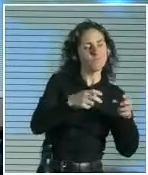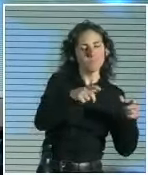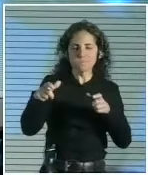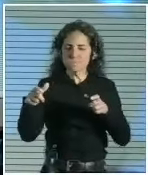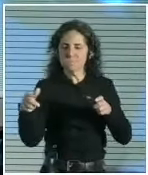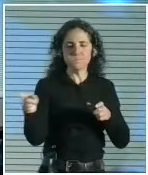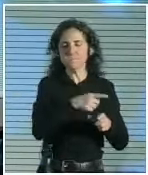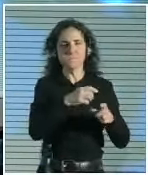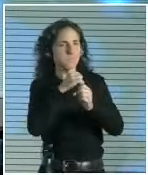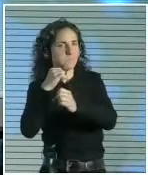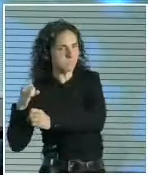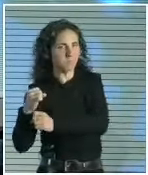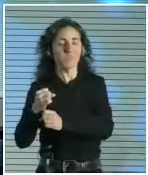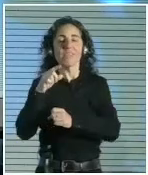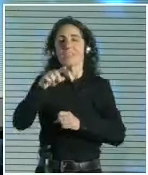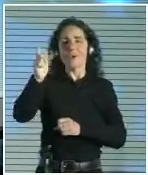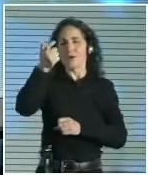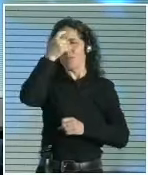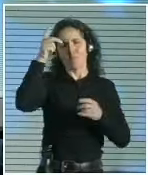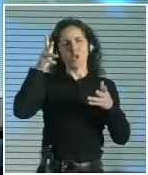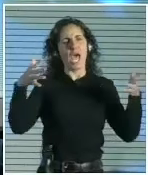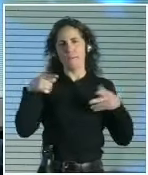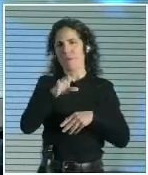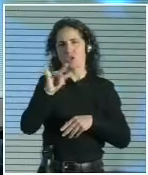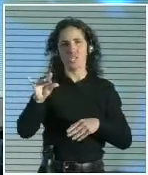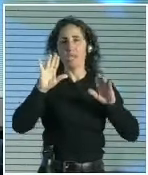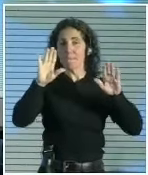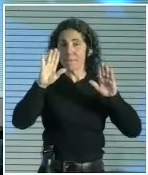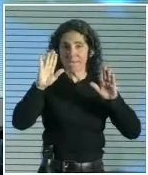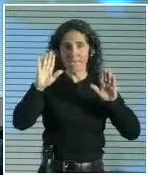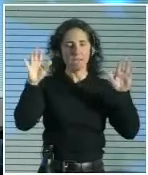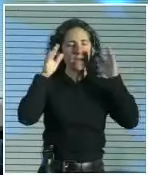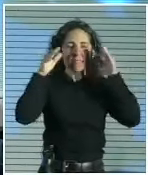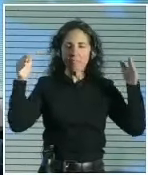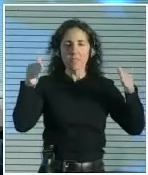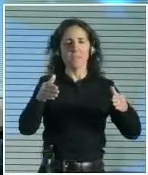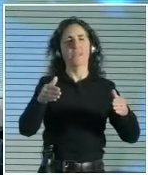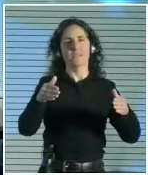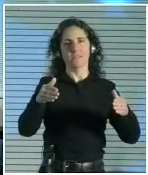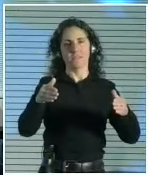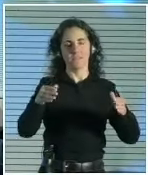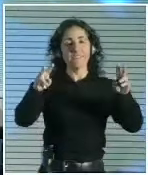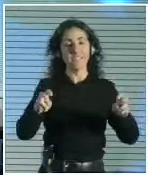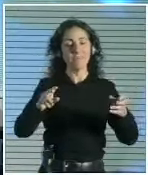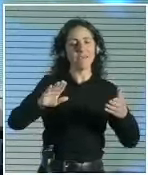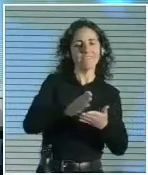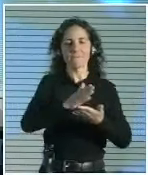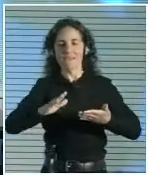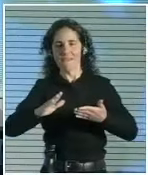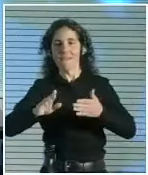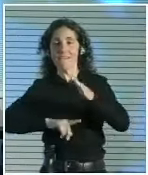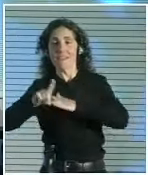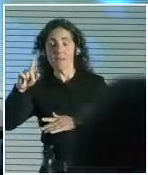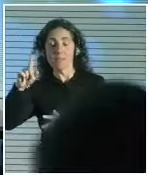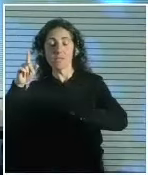but which ultimately focuses on decoupling tourism growth from environmental degradation. So exactly what we